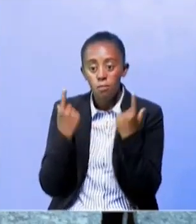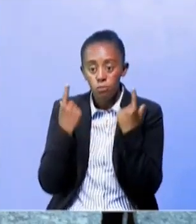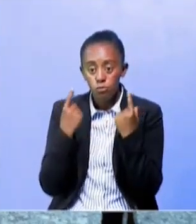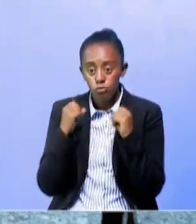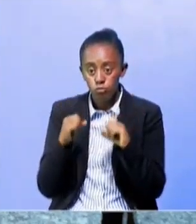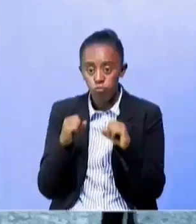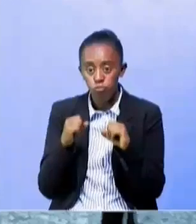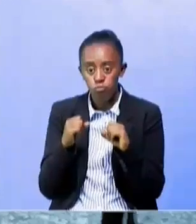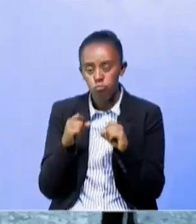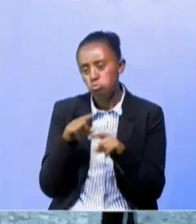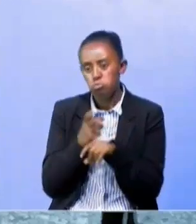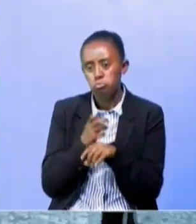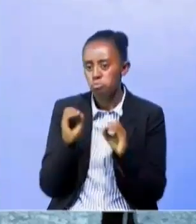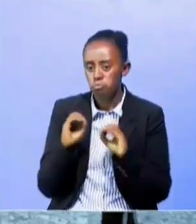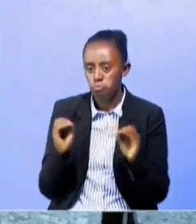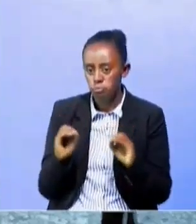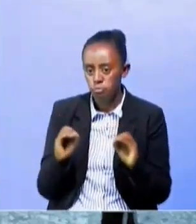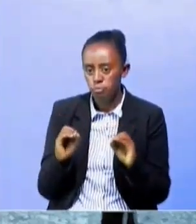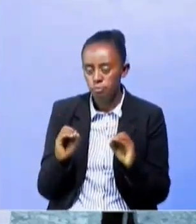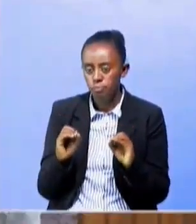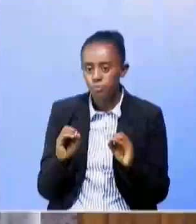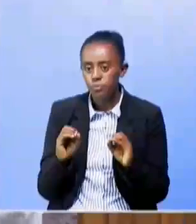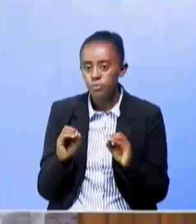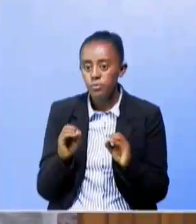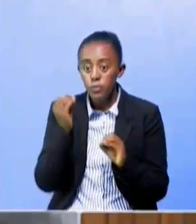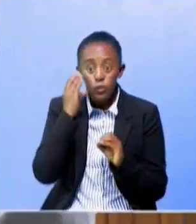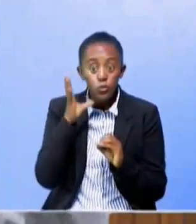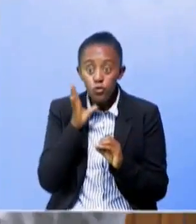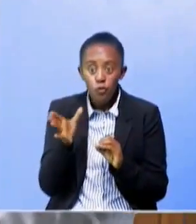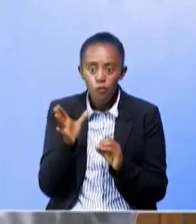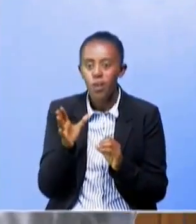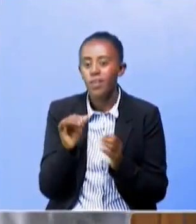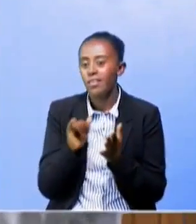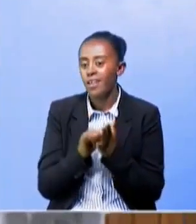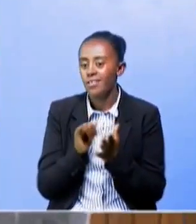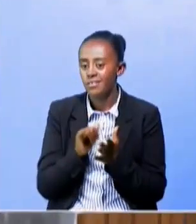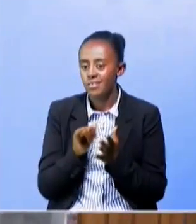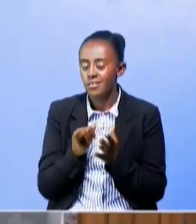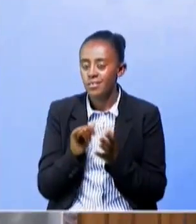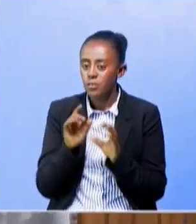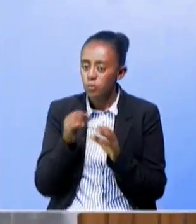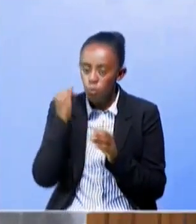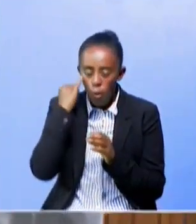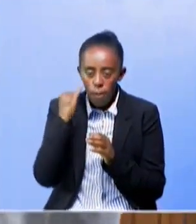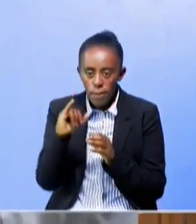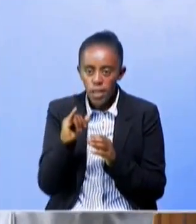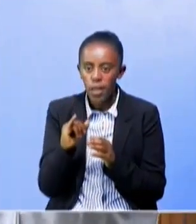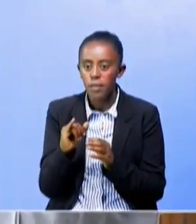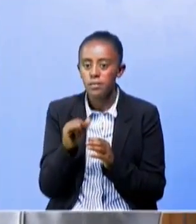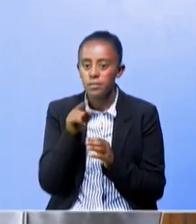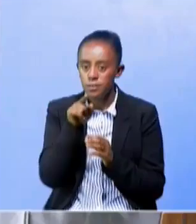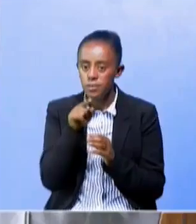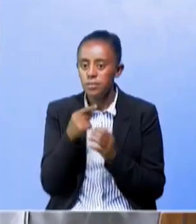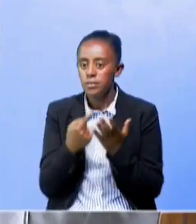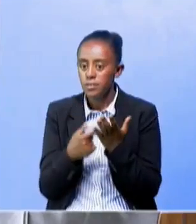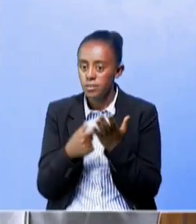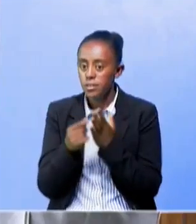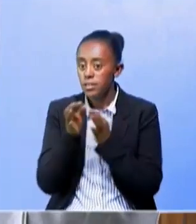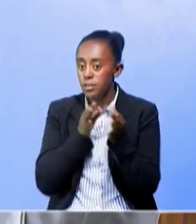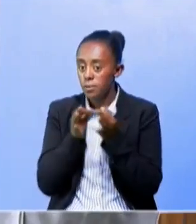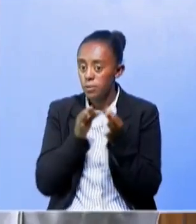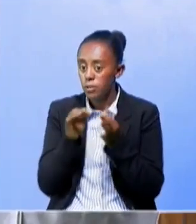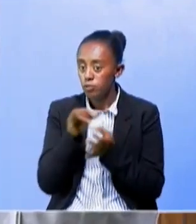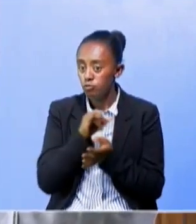with no difficulties. Even don't forget that. To give your opinion with these expressions